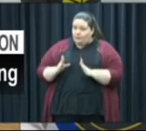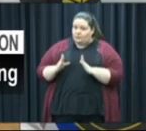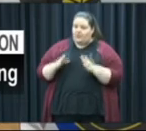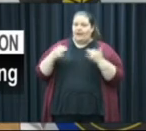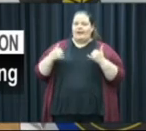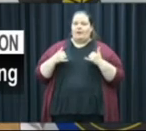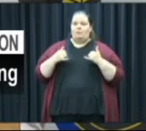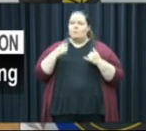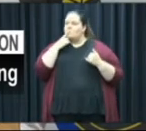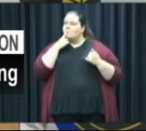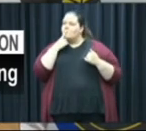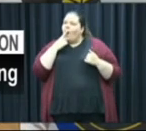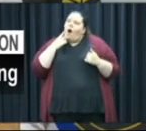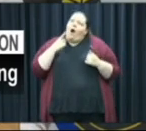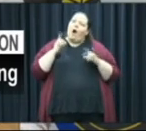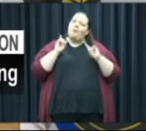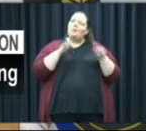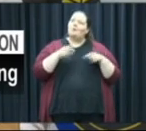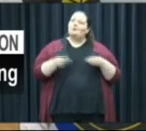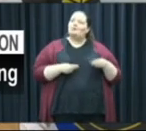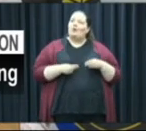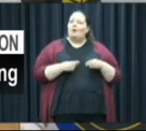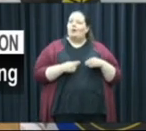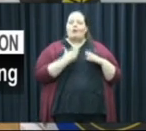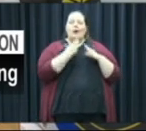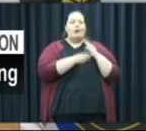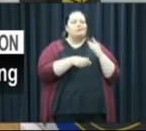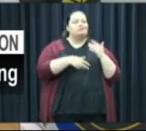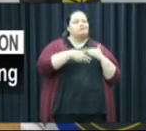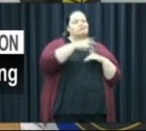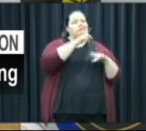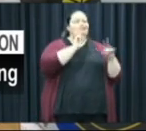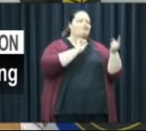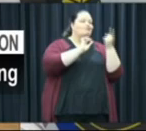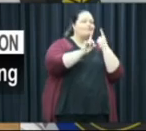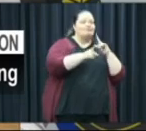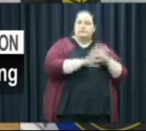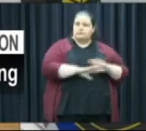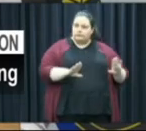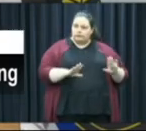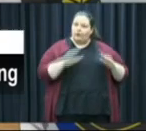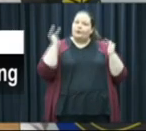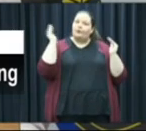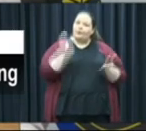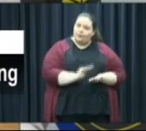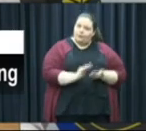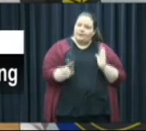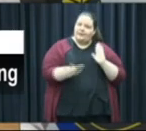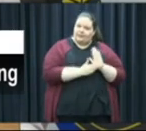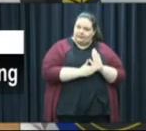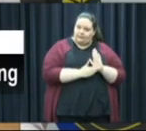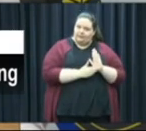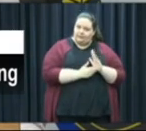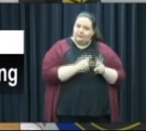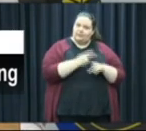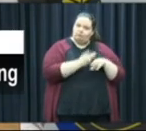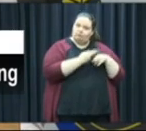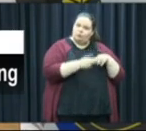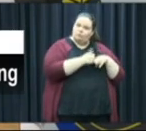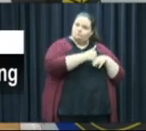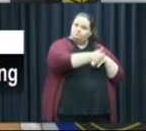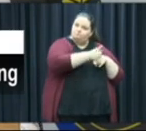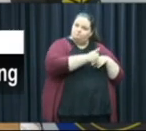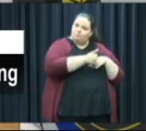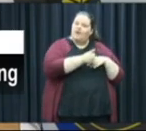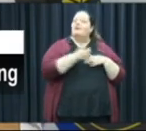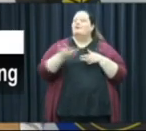out unnecessarily. So again, you're trying to minimize the risk of contracting COVID-19 and bringing it into the household, and then you're also